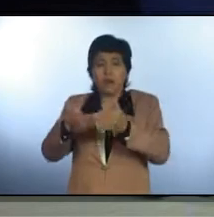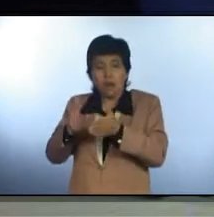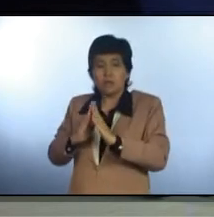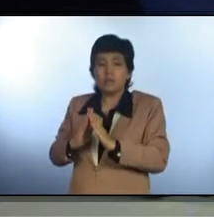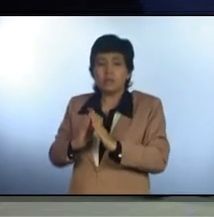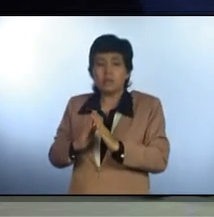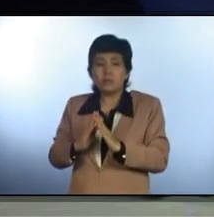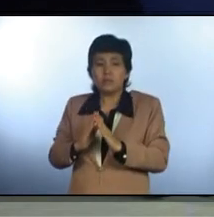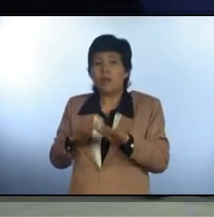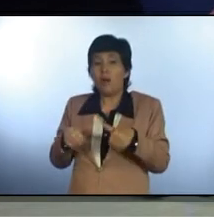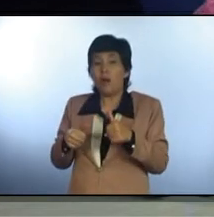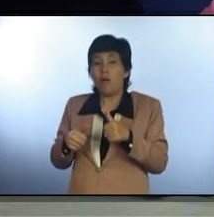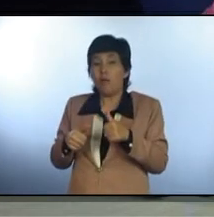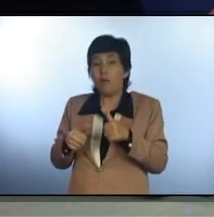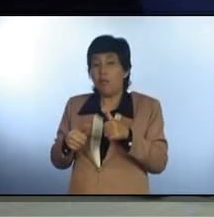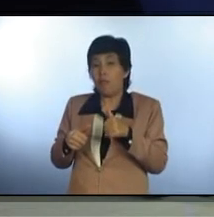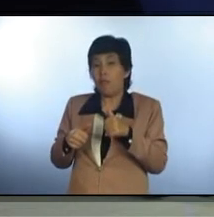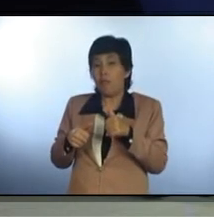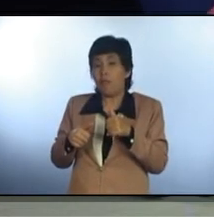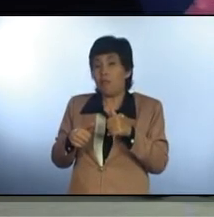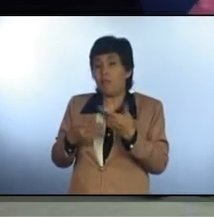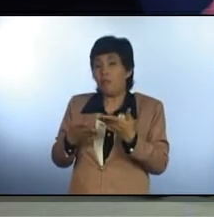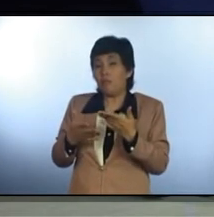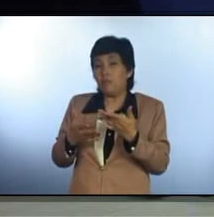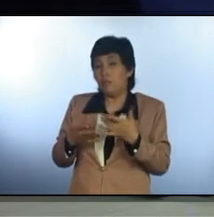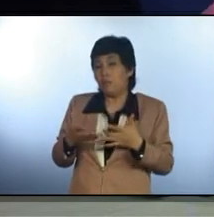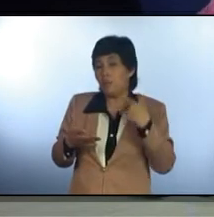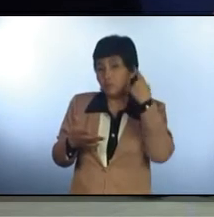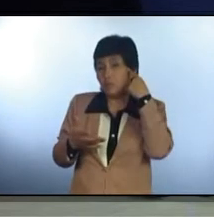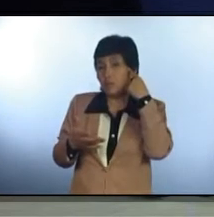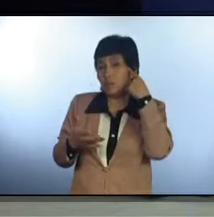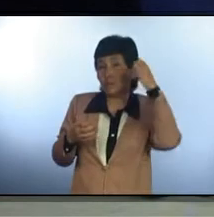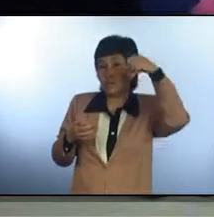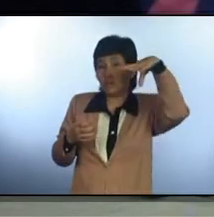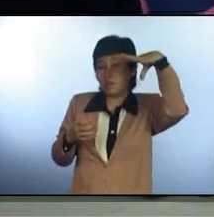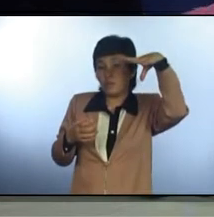person, how far do you think the light was,